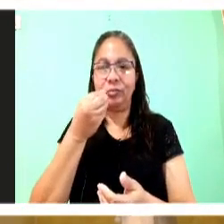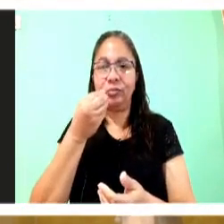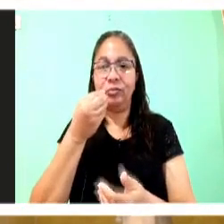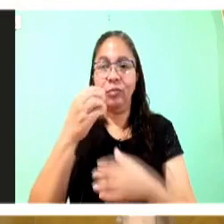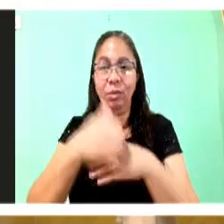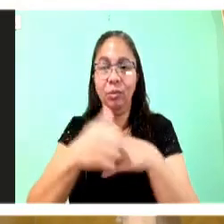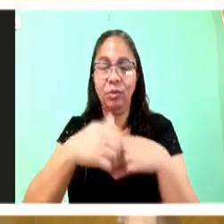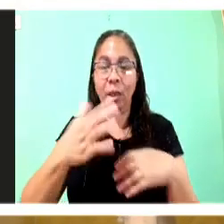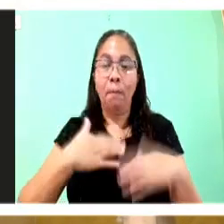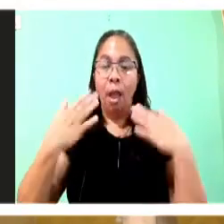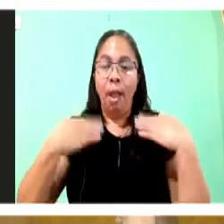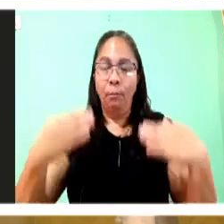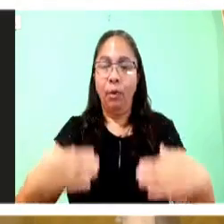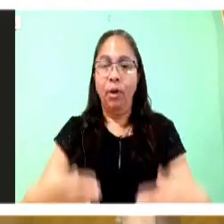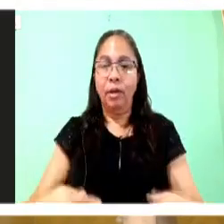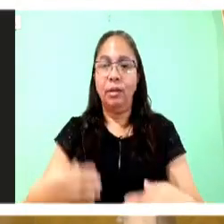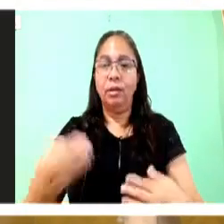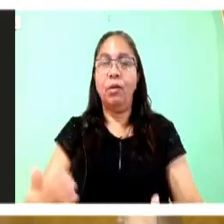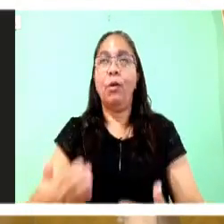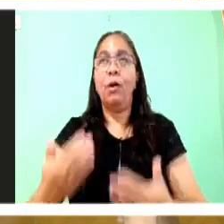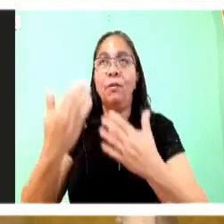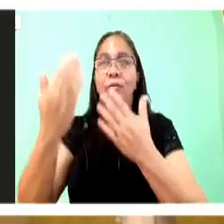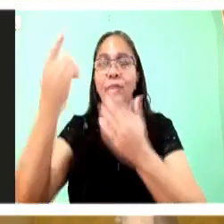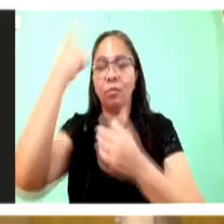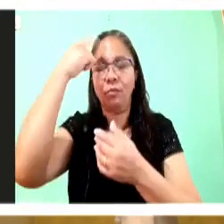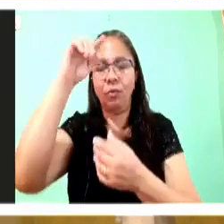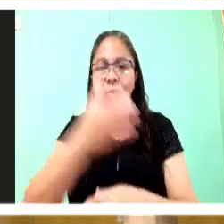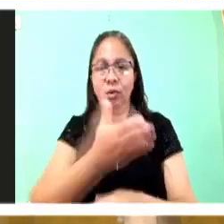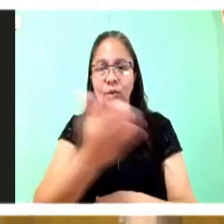my body, which will be given up for you."